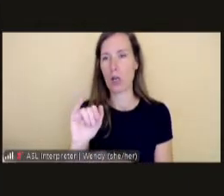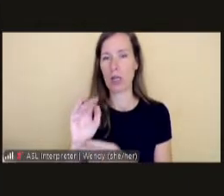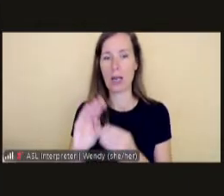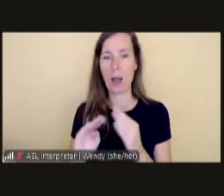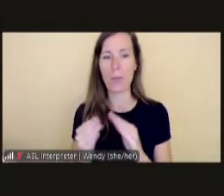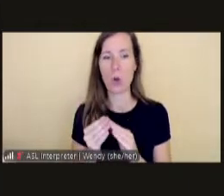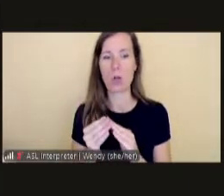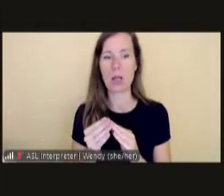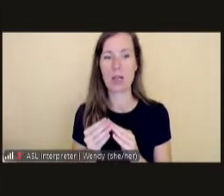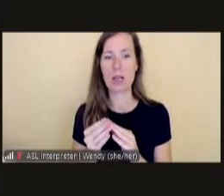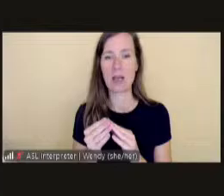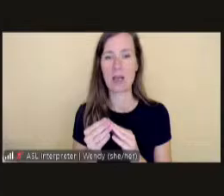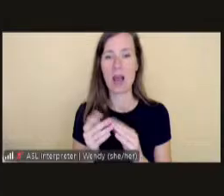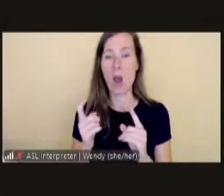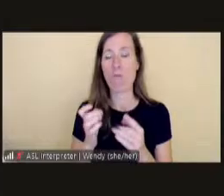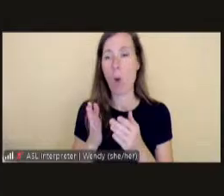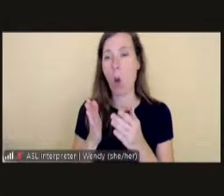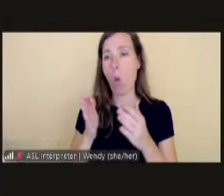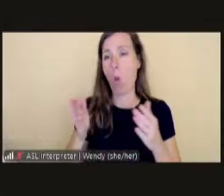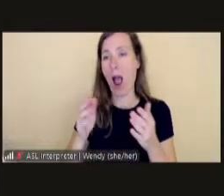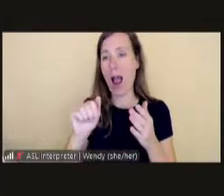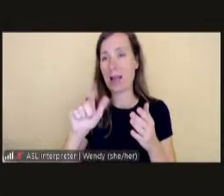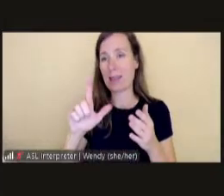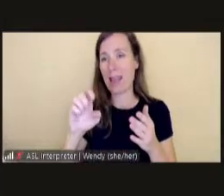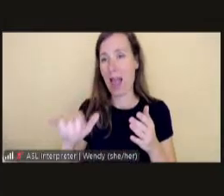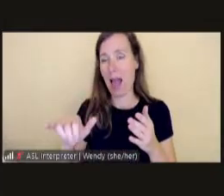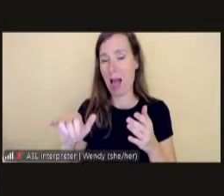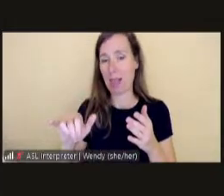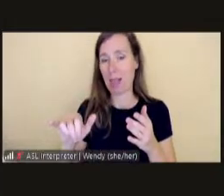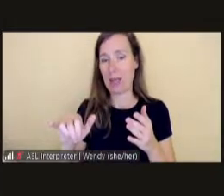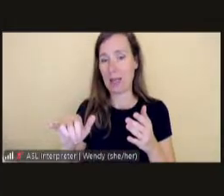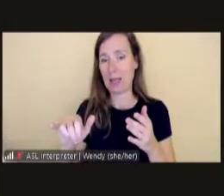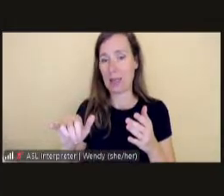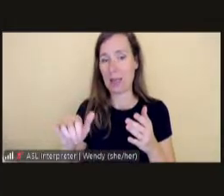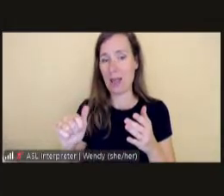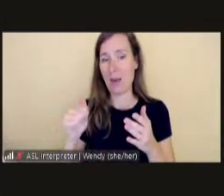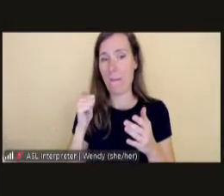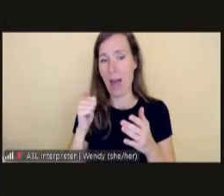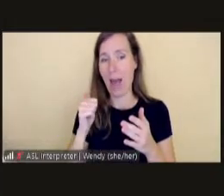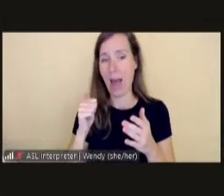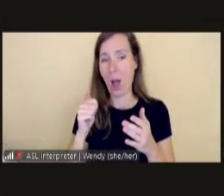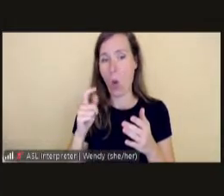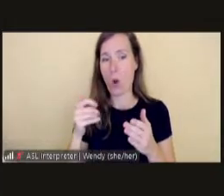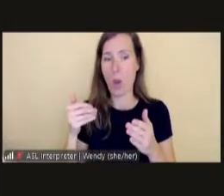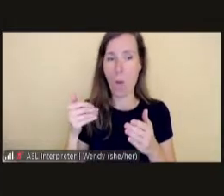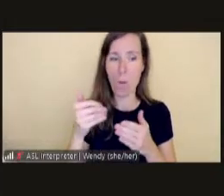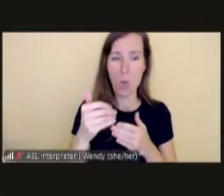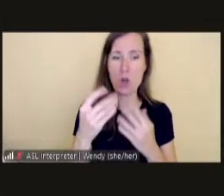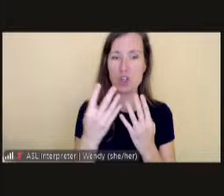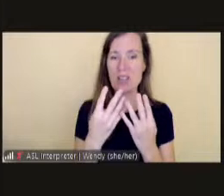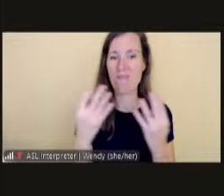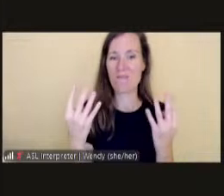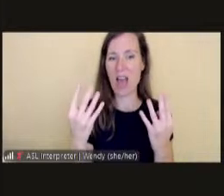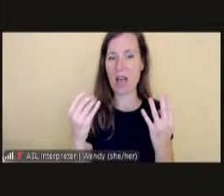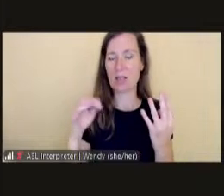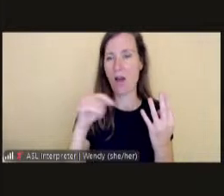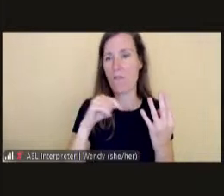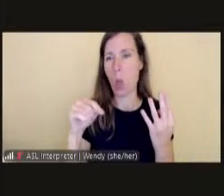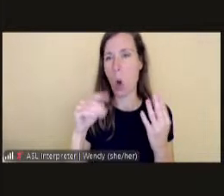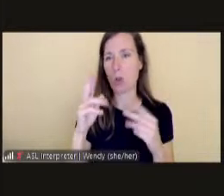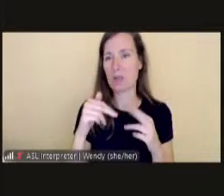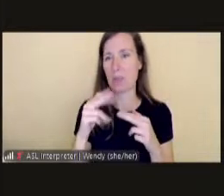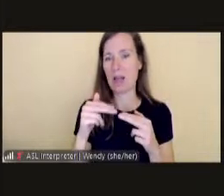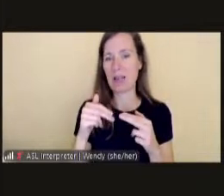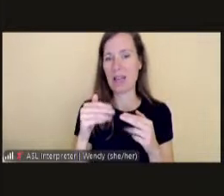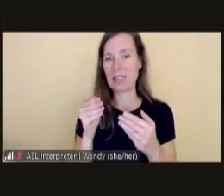treatment in the back would be to push the fronts of those buildings closer to the existing town. We're trying to provide as